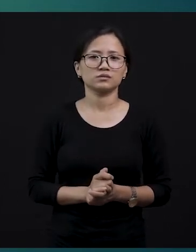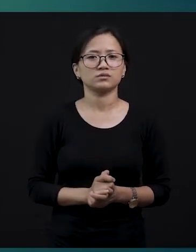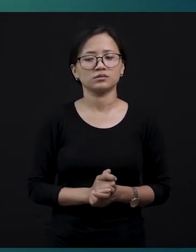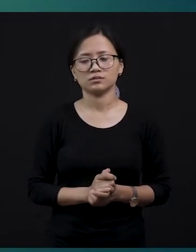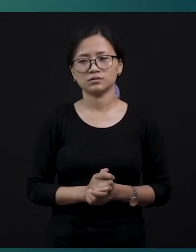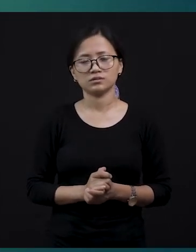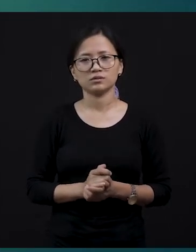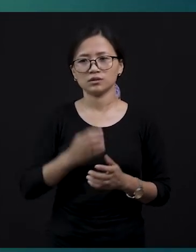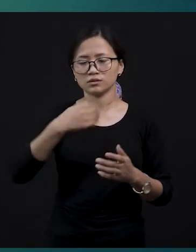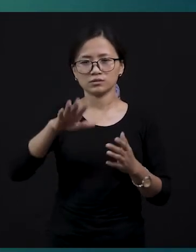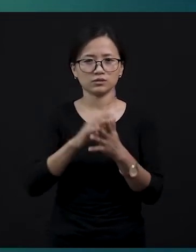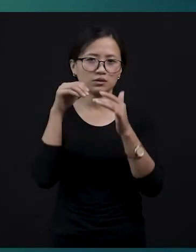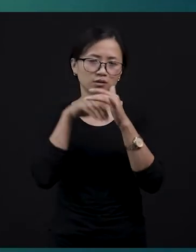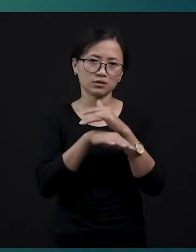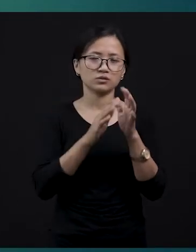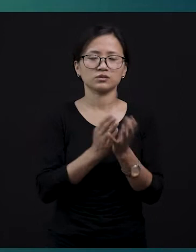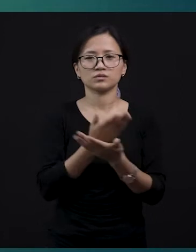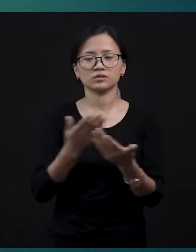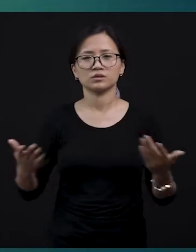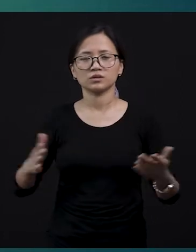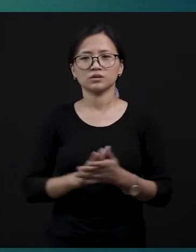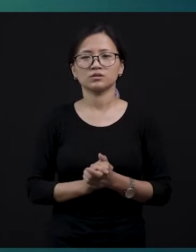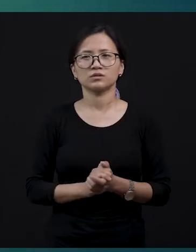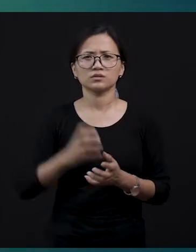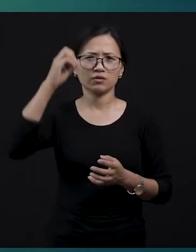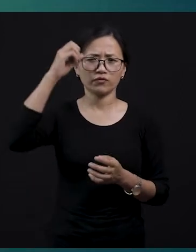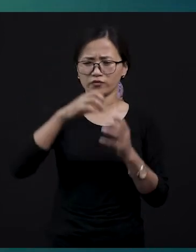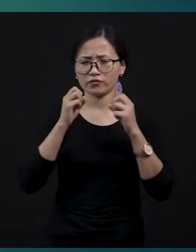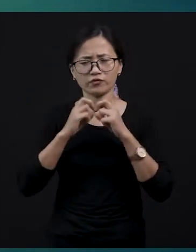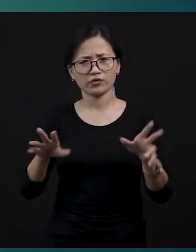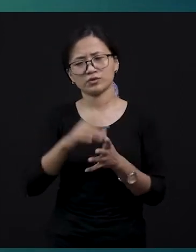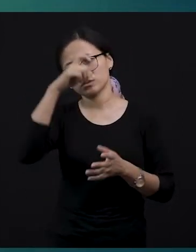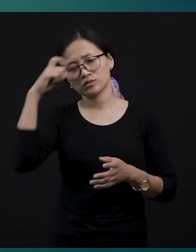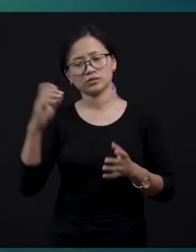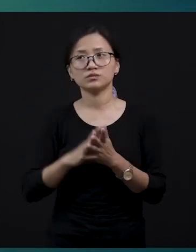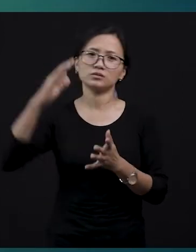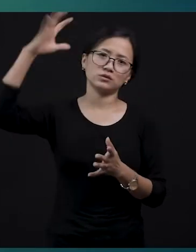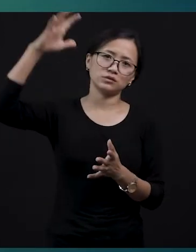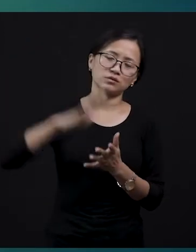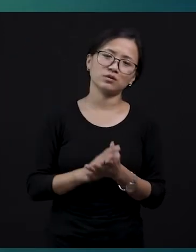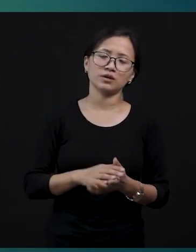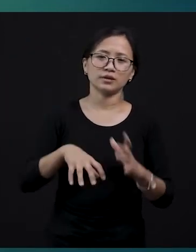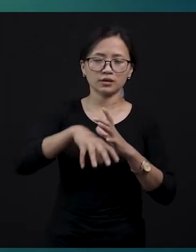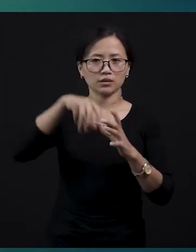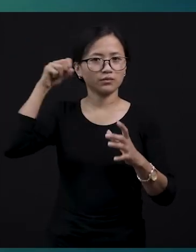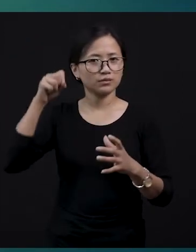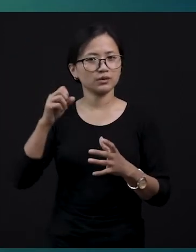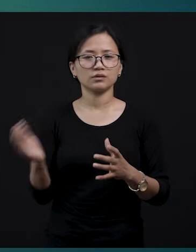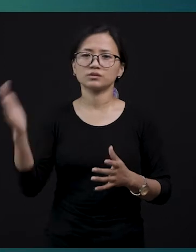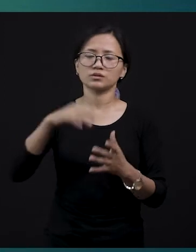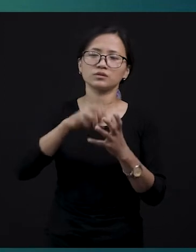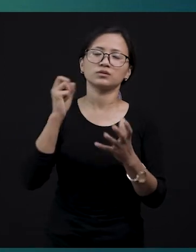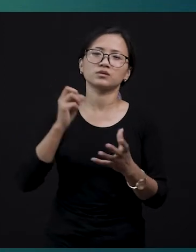the gerbils would just go and hide themselves during the scorching sun, and they would come out only at night, or they would go and